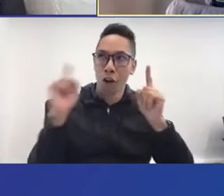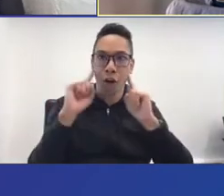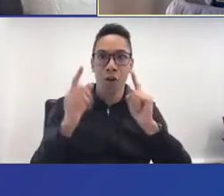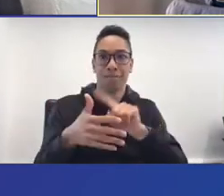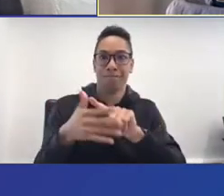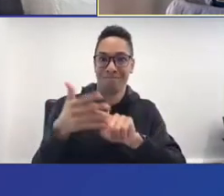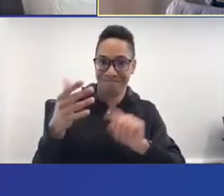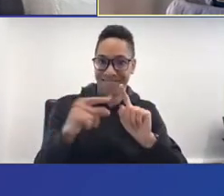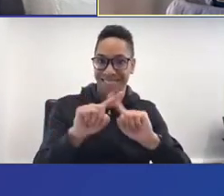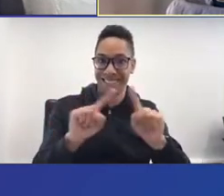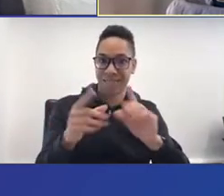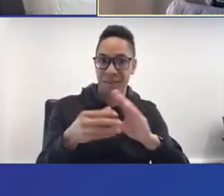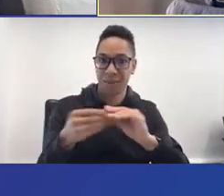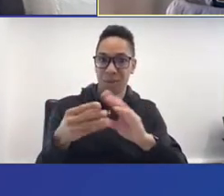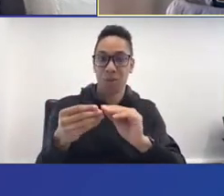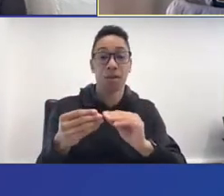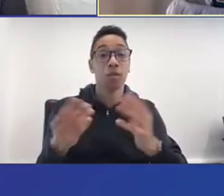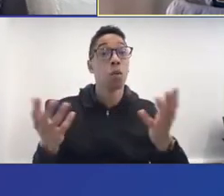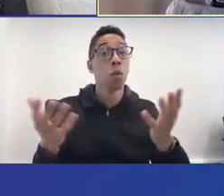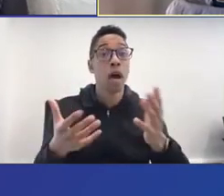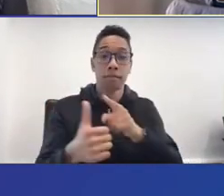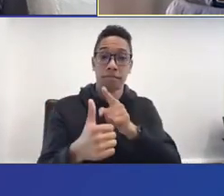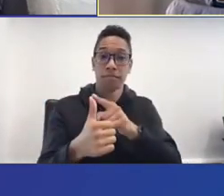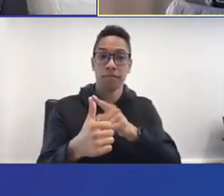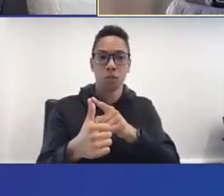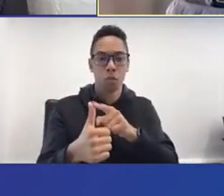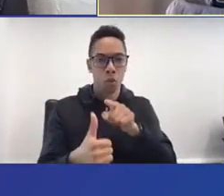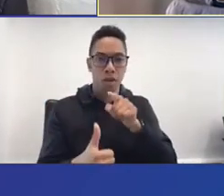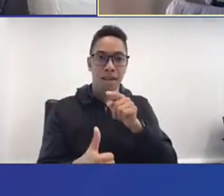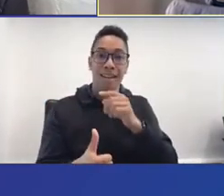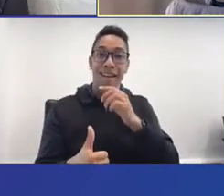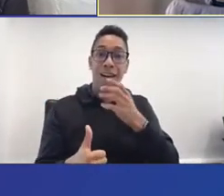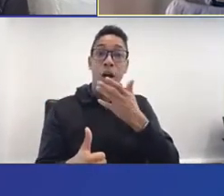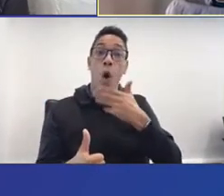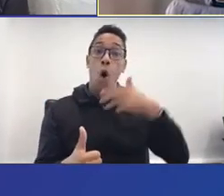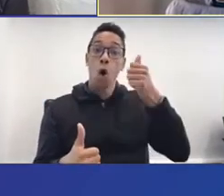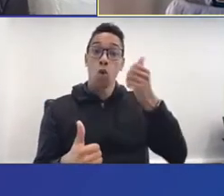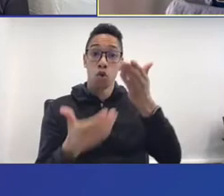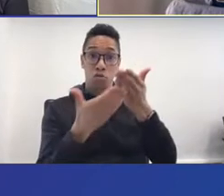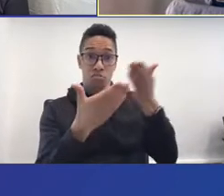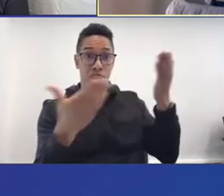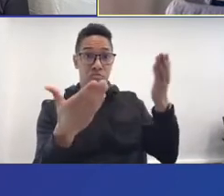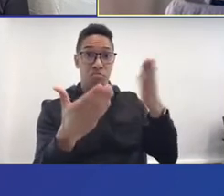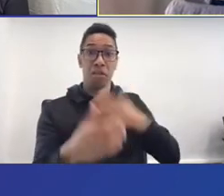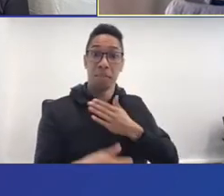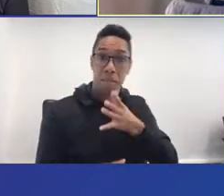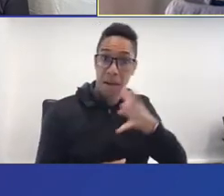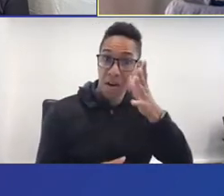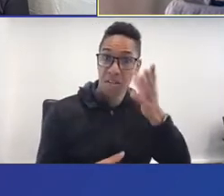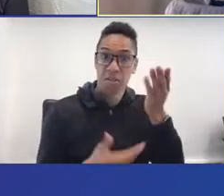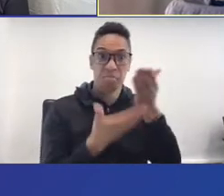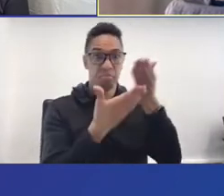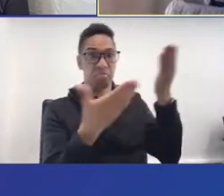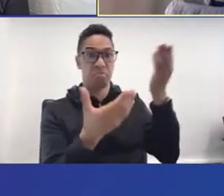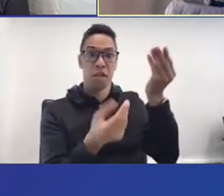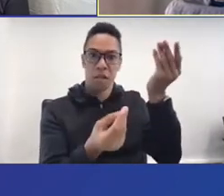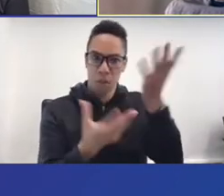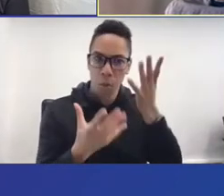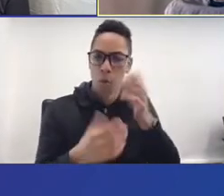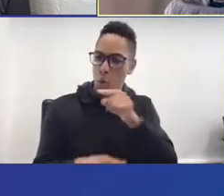one was to shape the world around me, that the elders told me, that my parents told me. And then